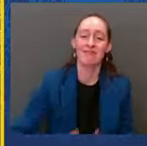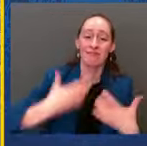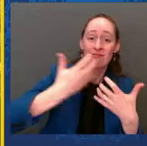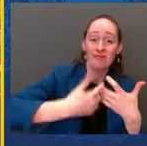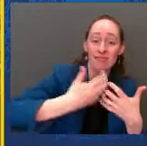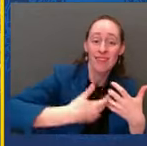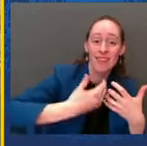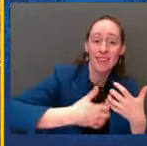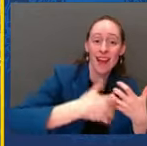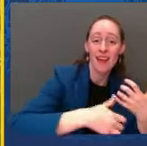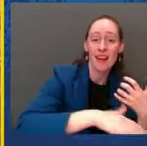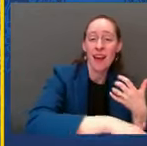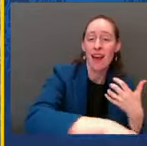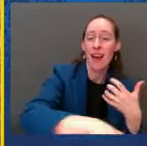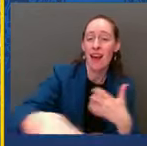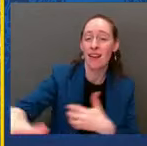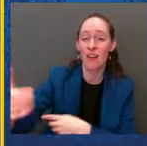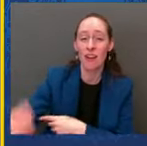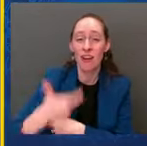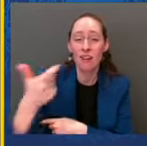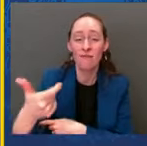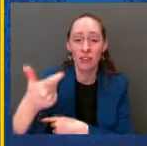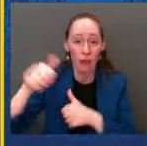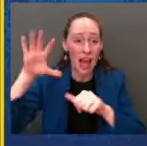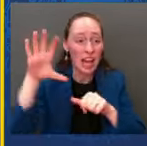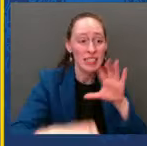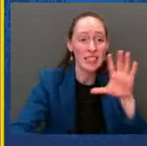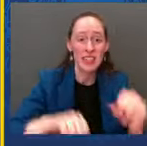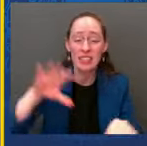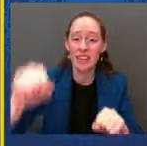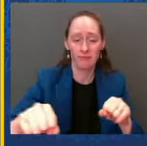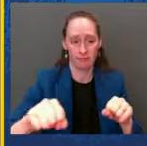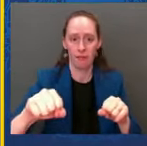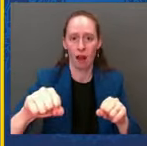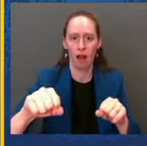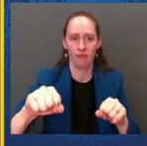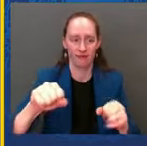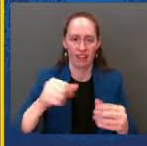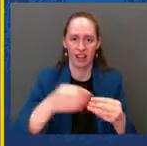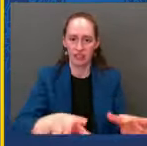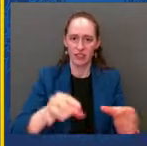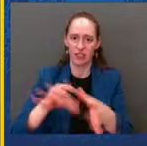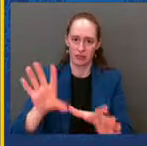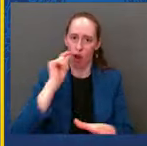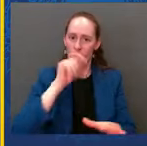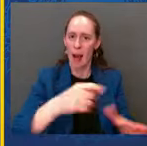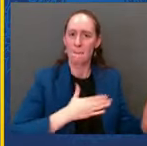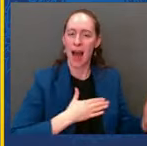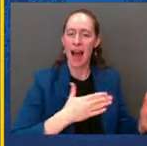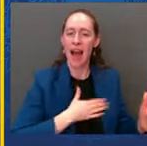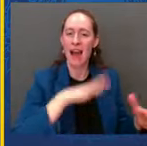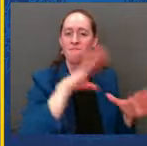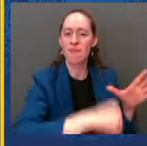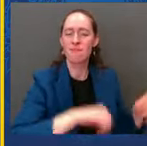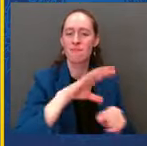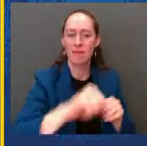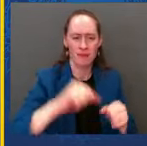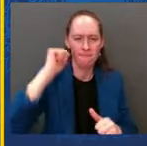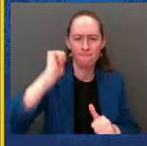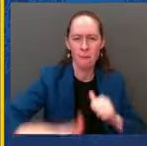year. The blue and the yellow flag of Ukraine proudly waves once again. President Zelensky still leads